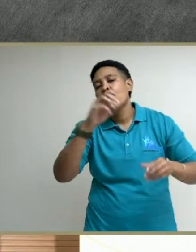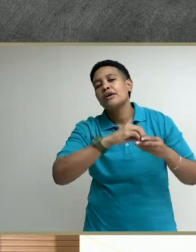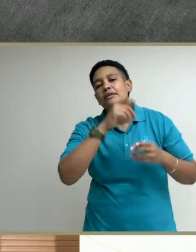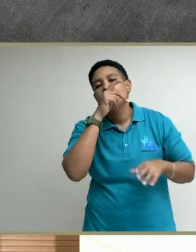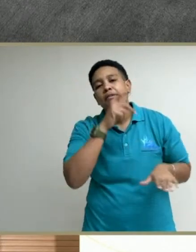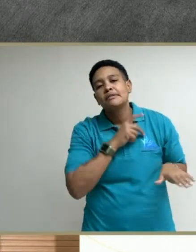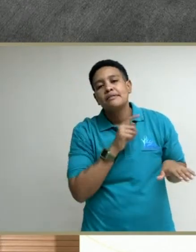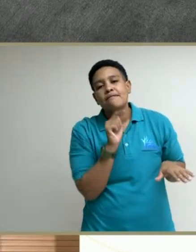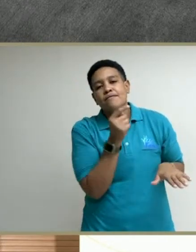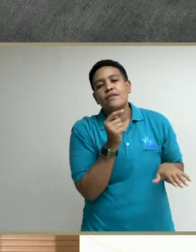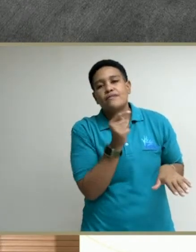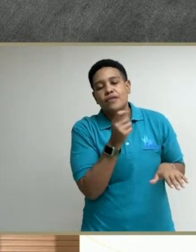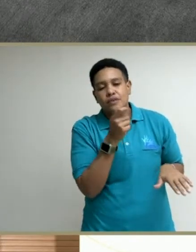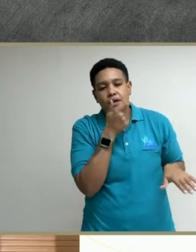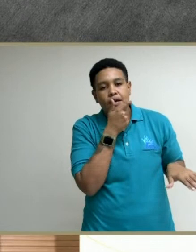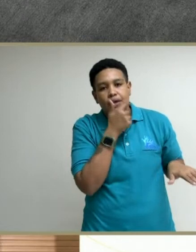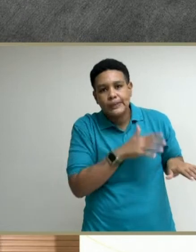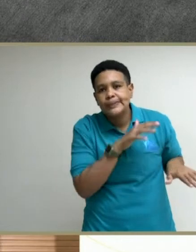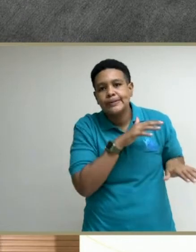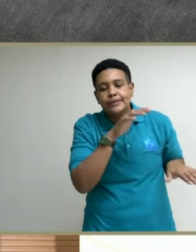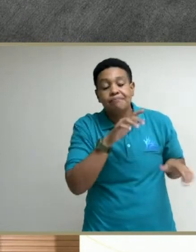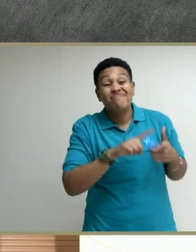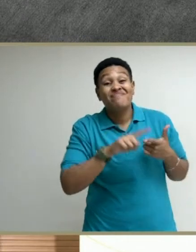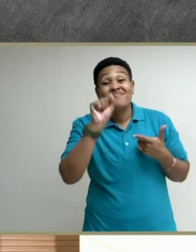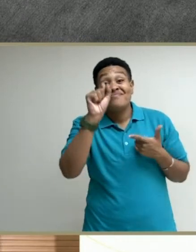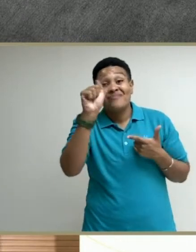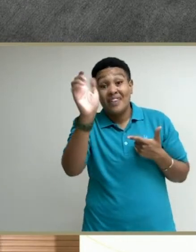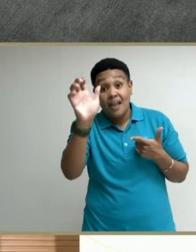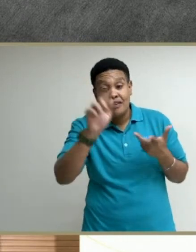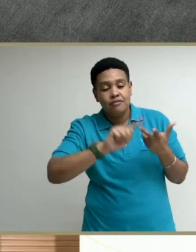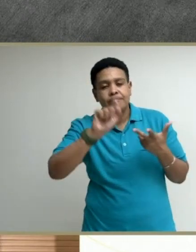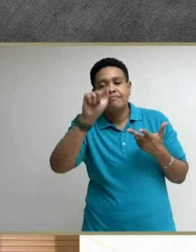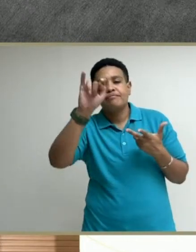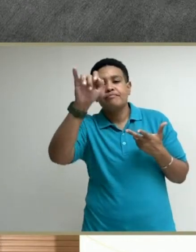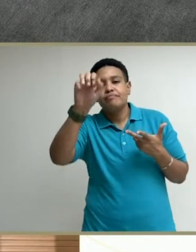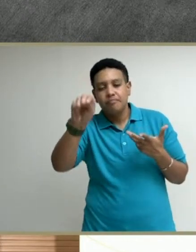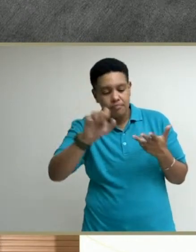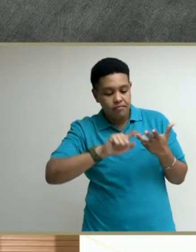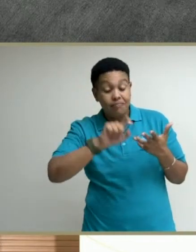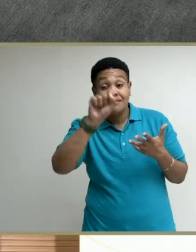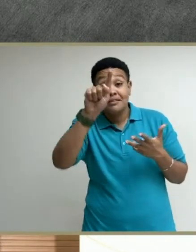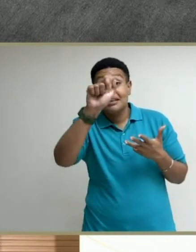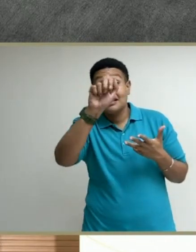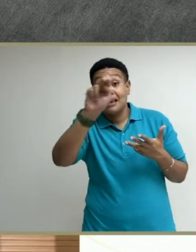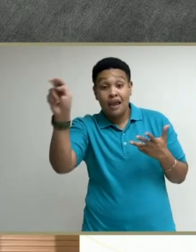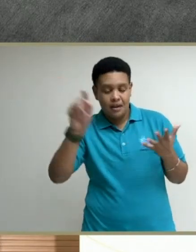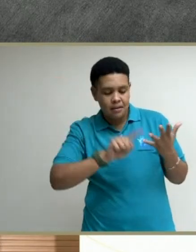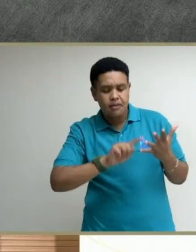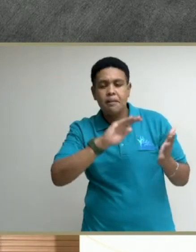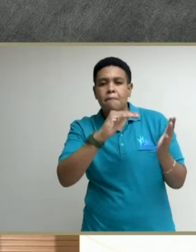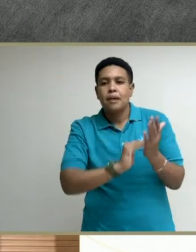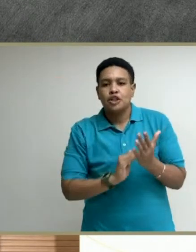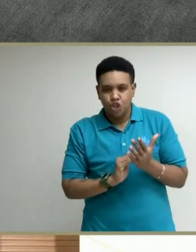Kingston and St. Andrew, St. Catherine, St. James, St. Anne, and Manchester.